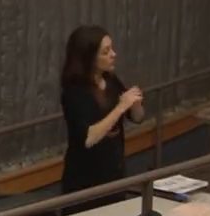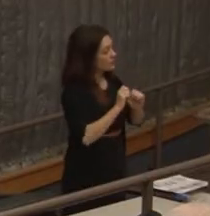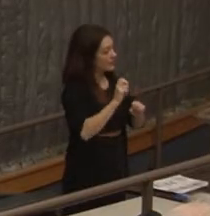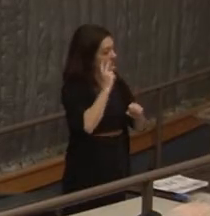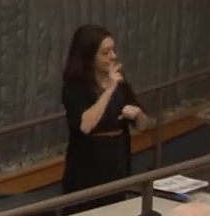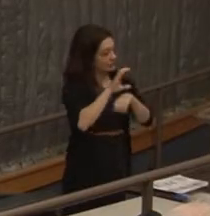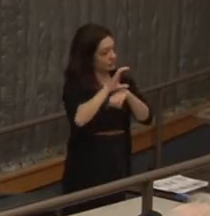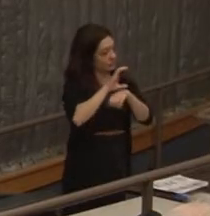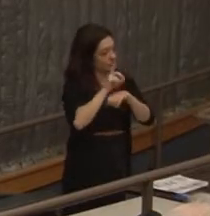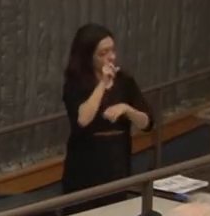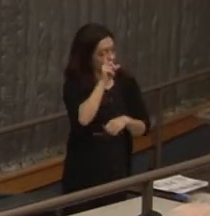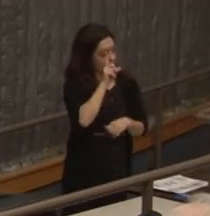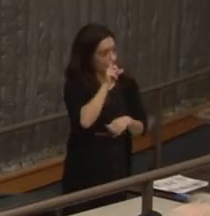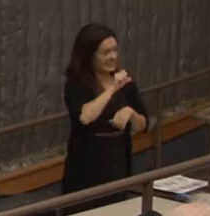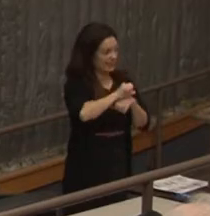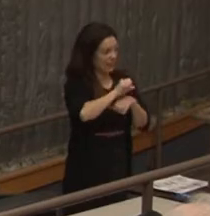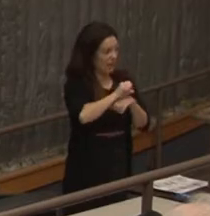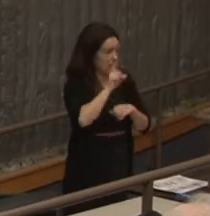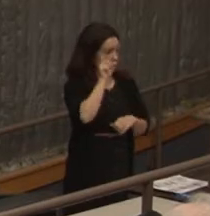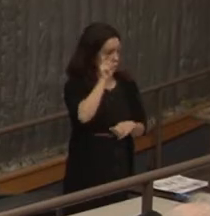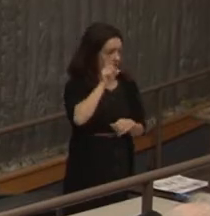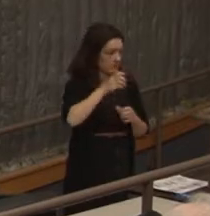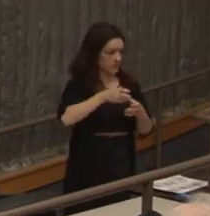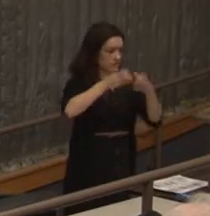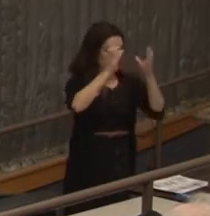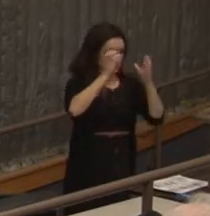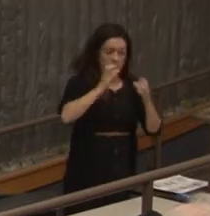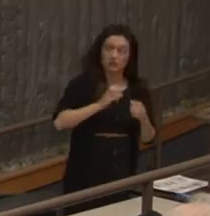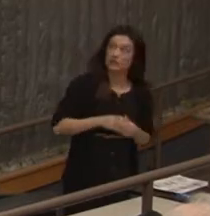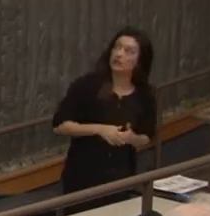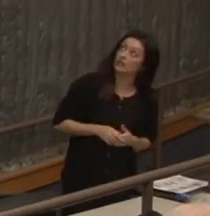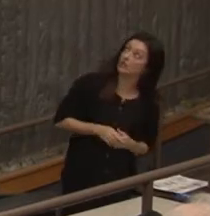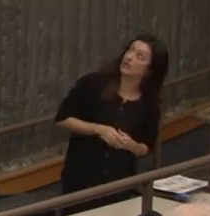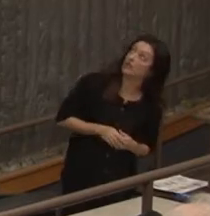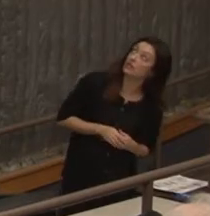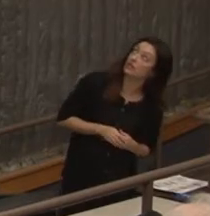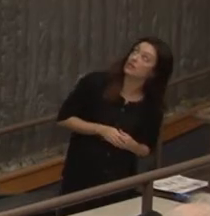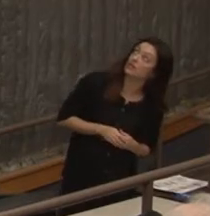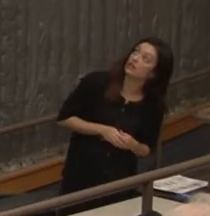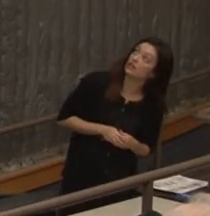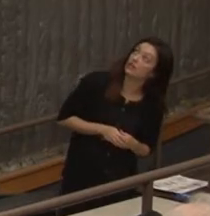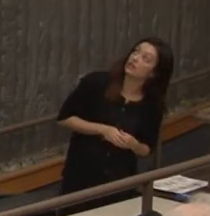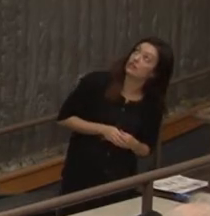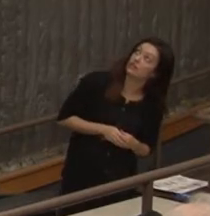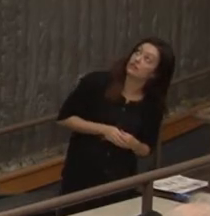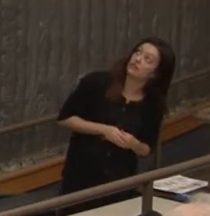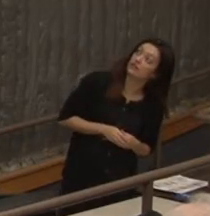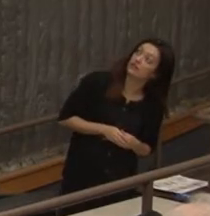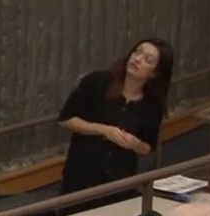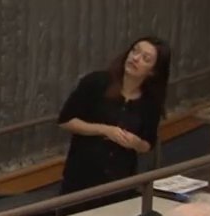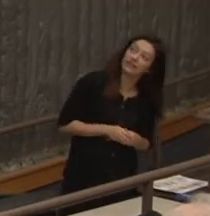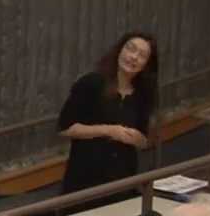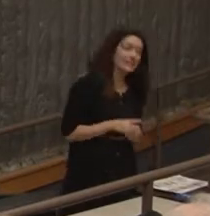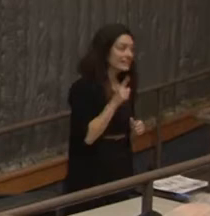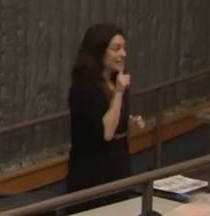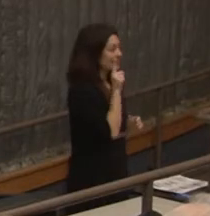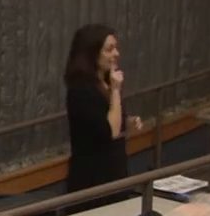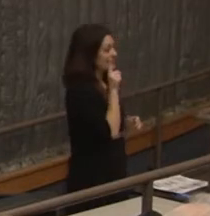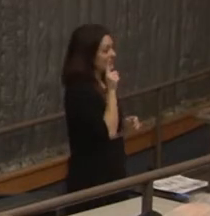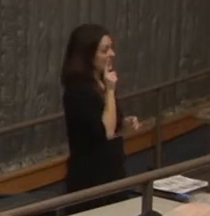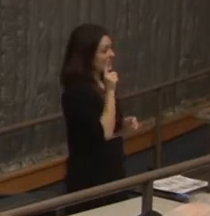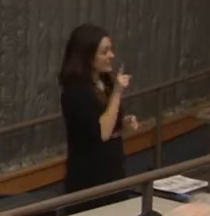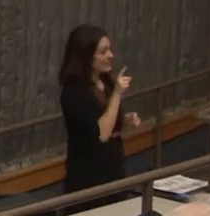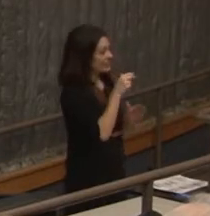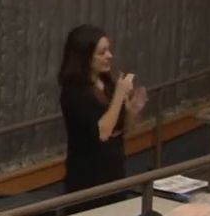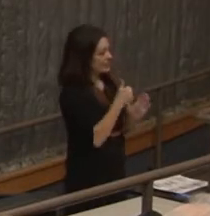He is fond of painting the shape of the Ten Commandments, the twin tablets, but